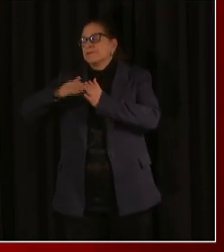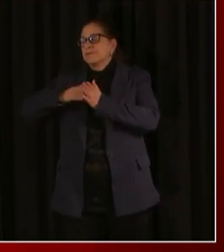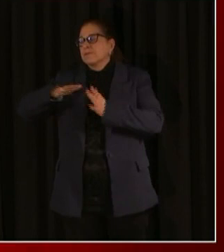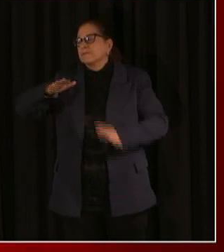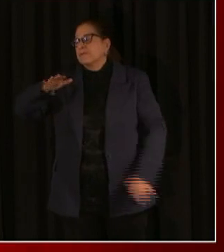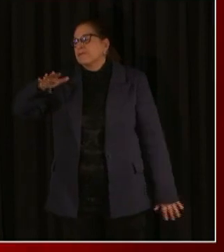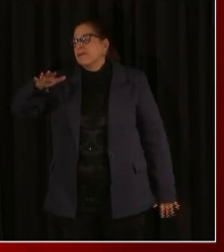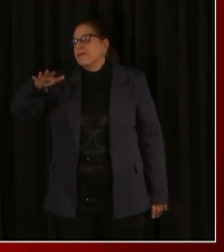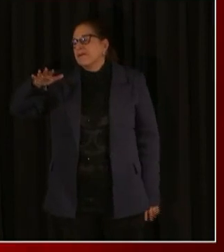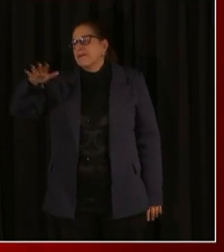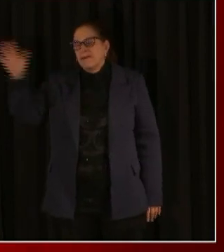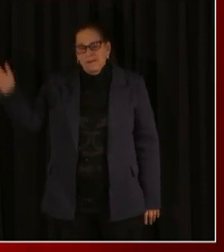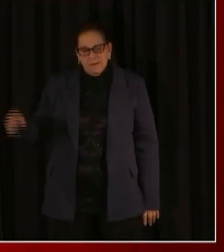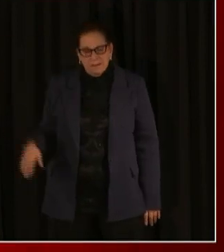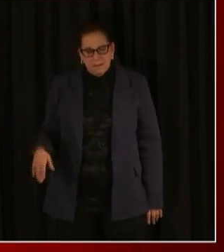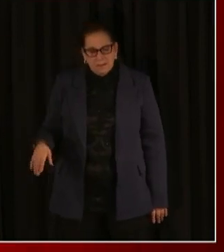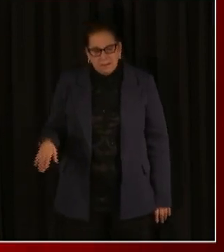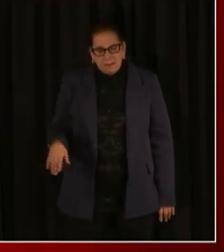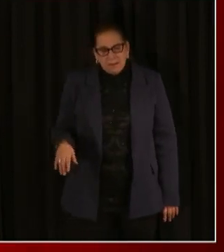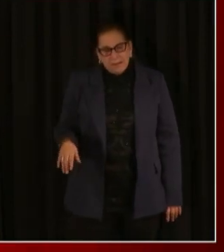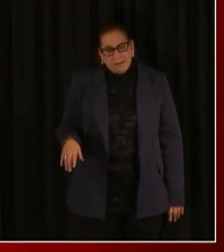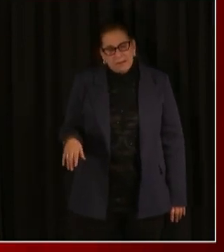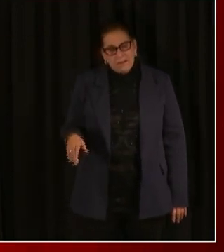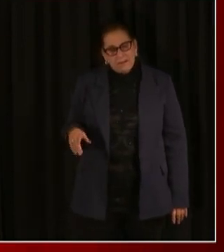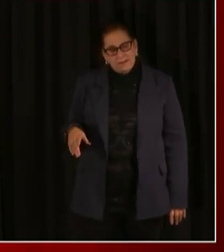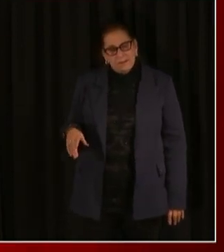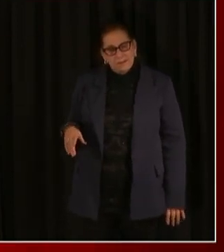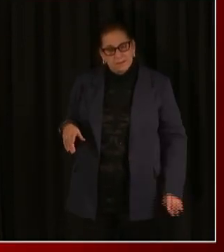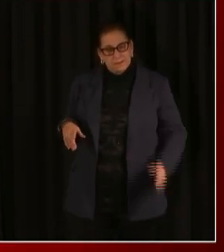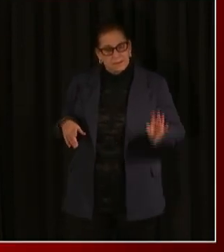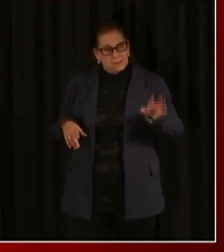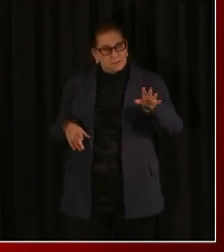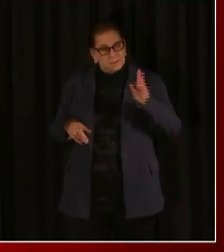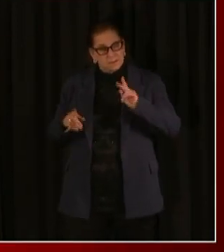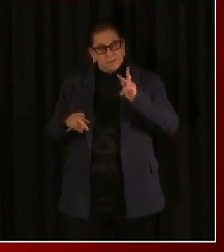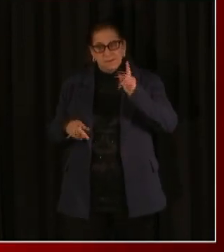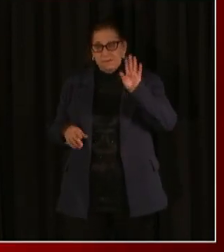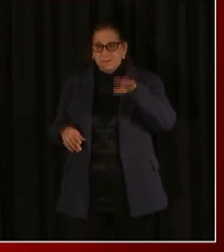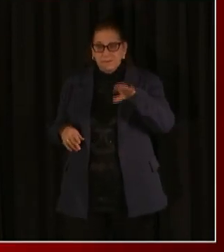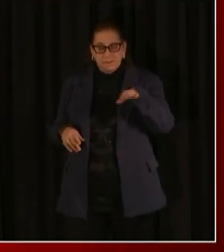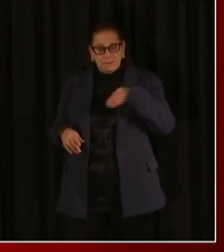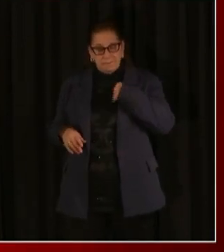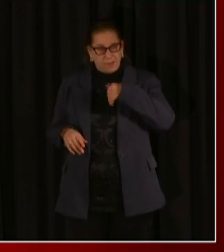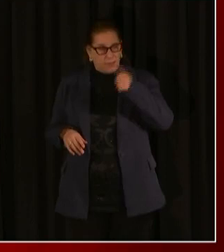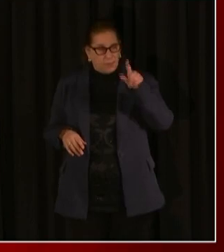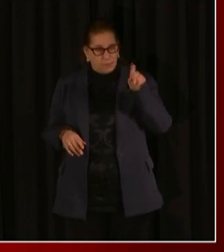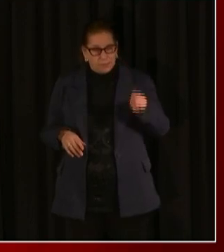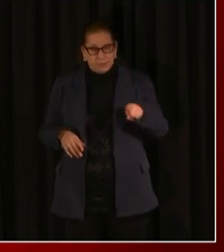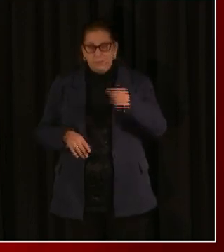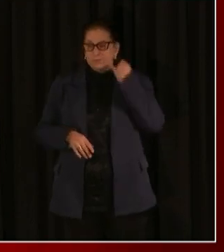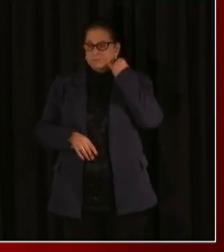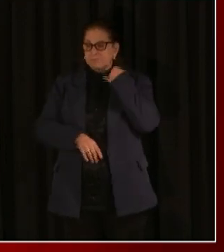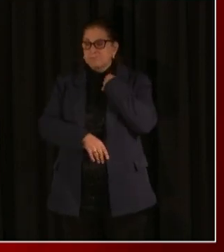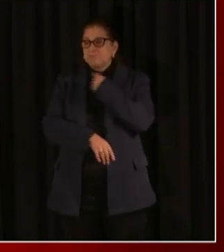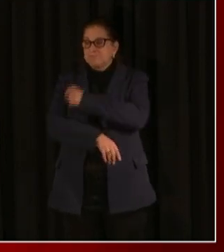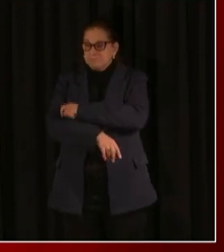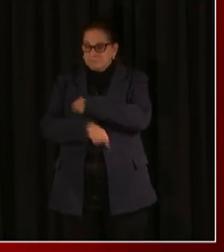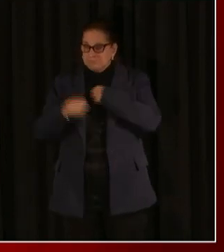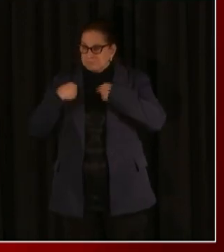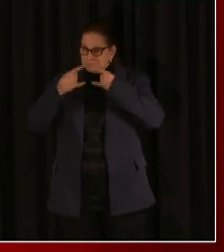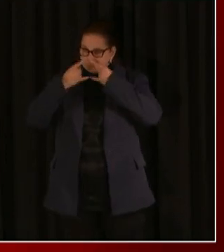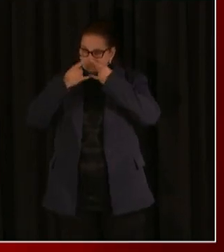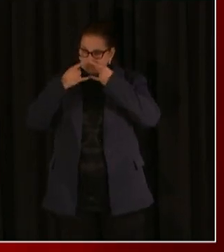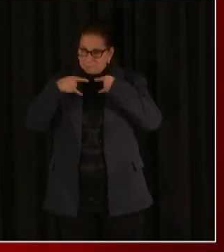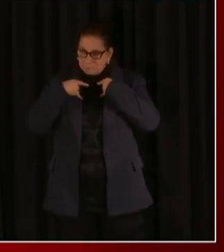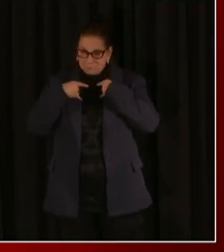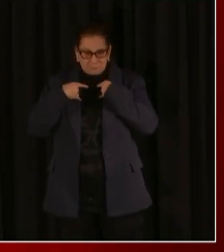And the answer right now is no. We do know that what the vaccine prevents is it prevents you